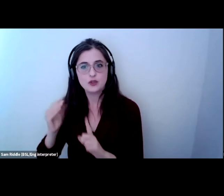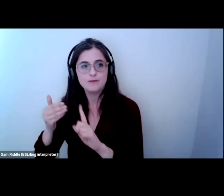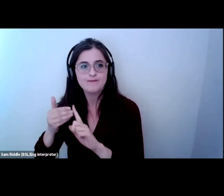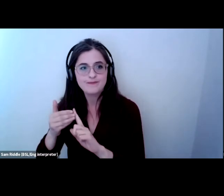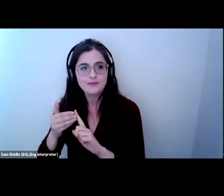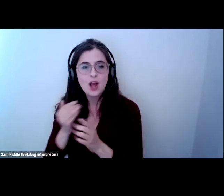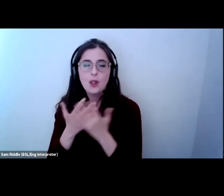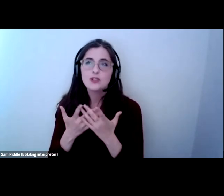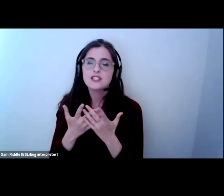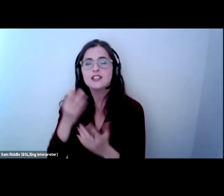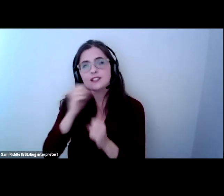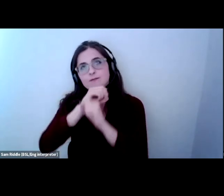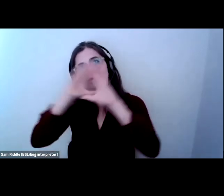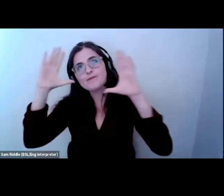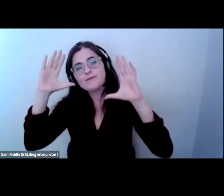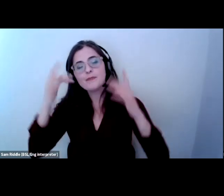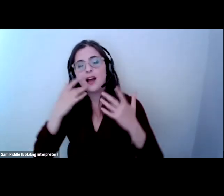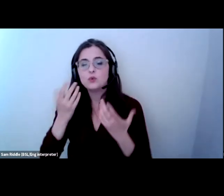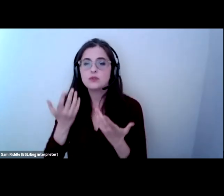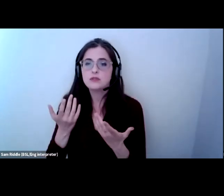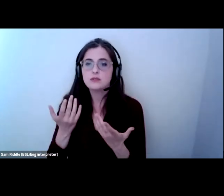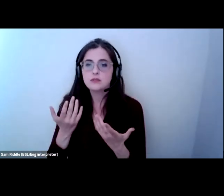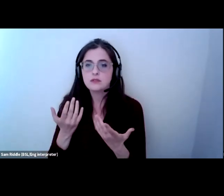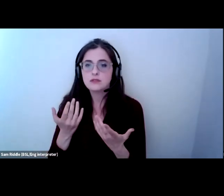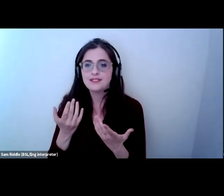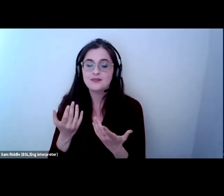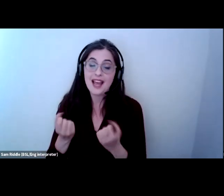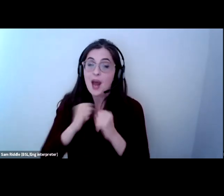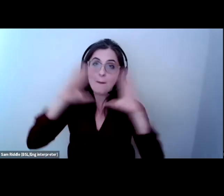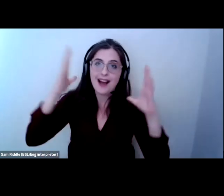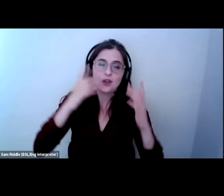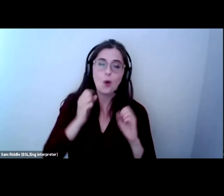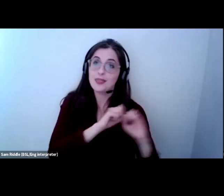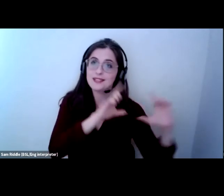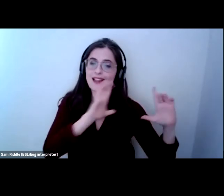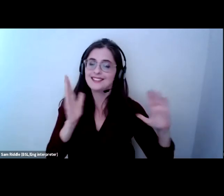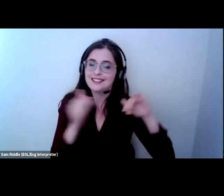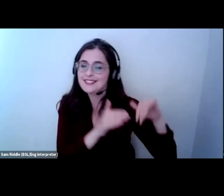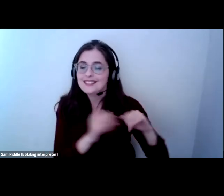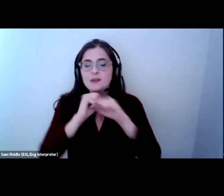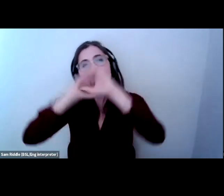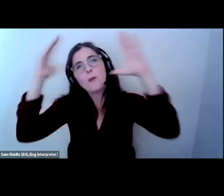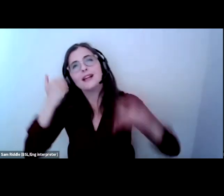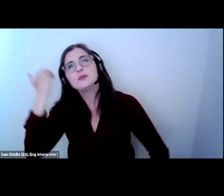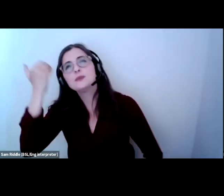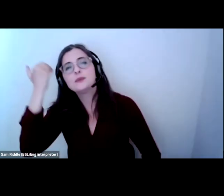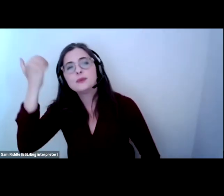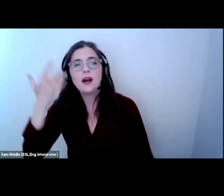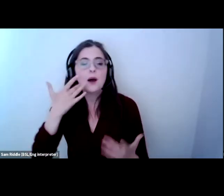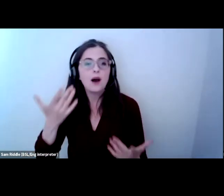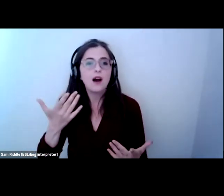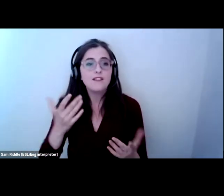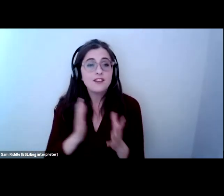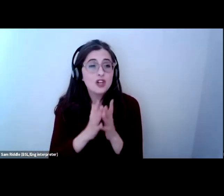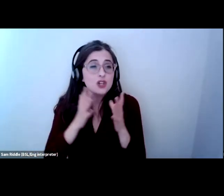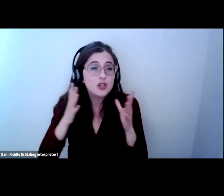kind of have images in our minds or on slides about, you know, huge,